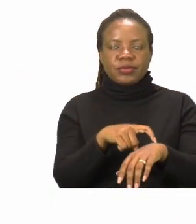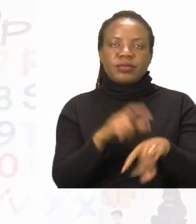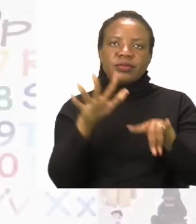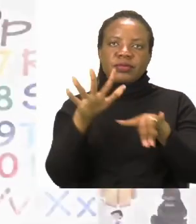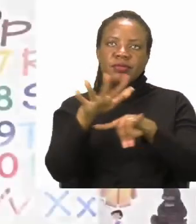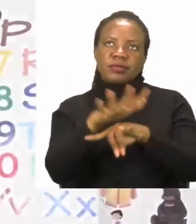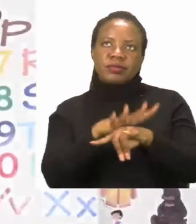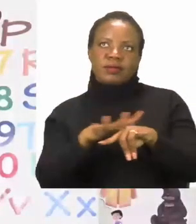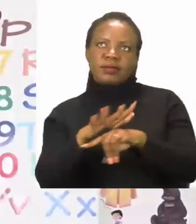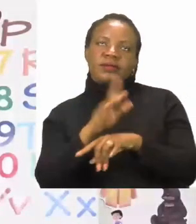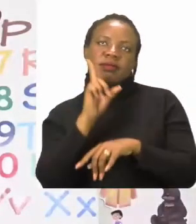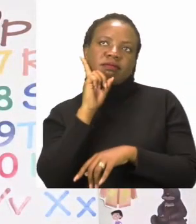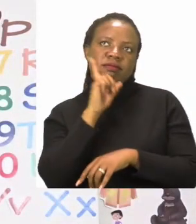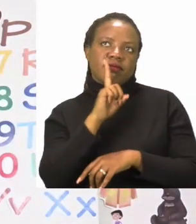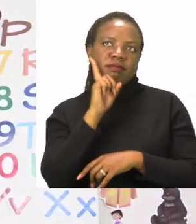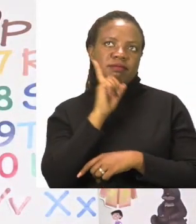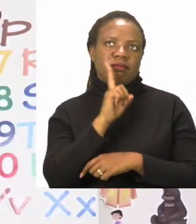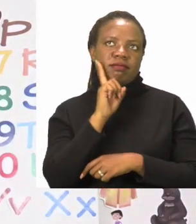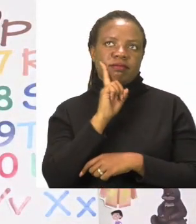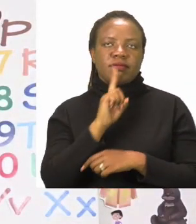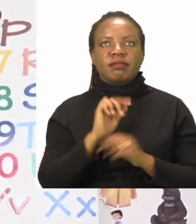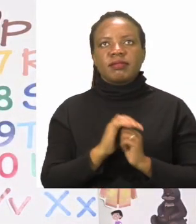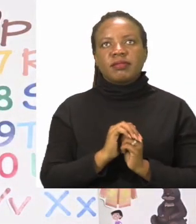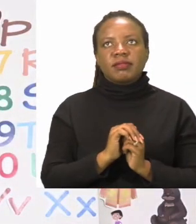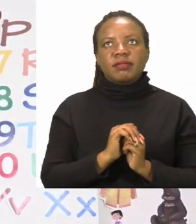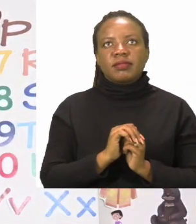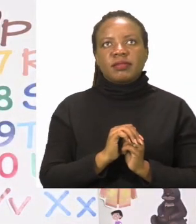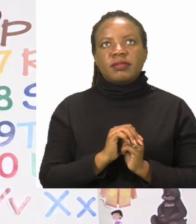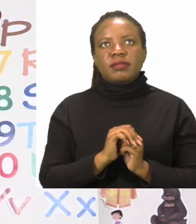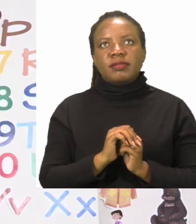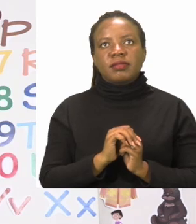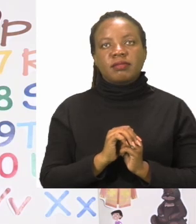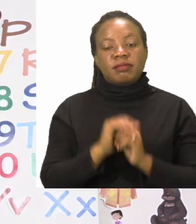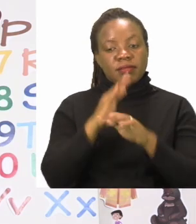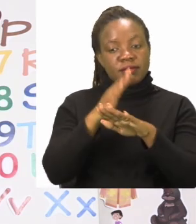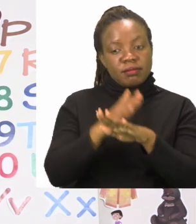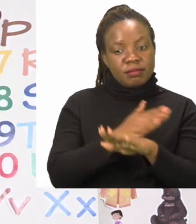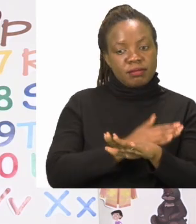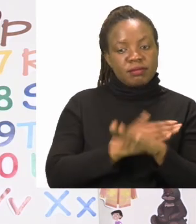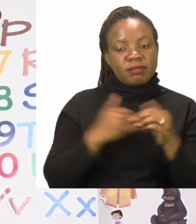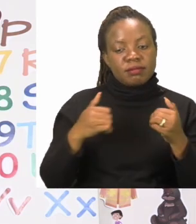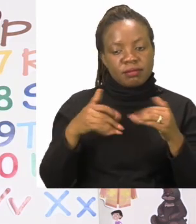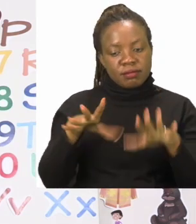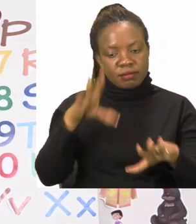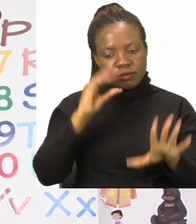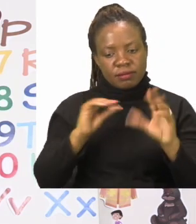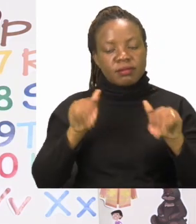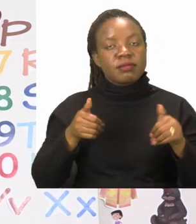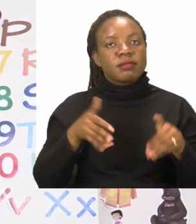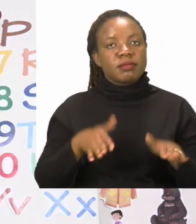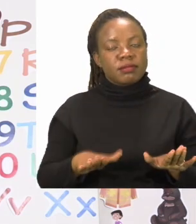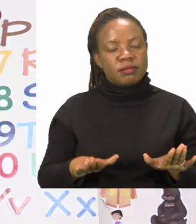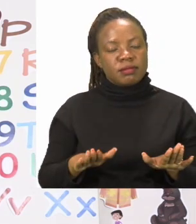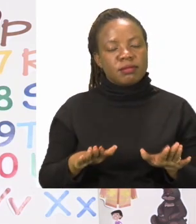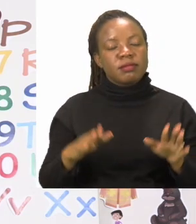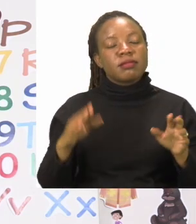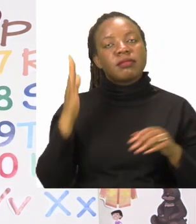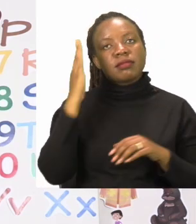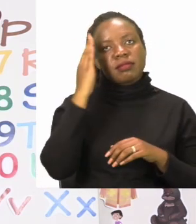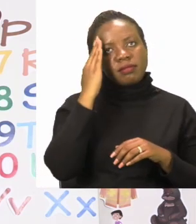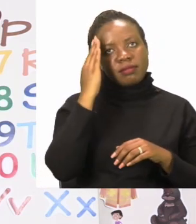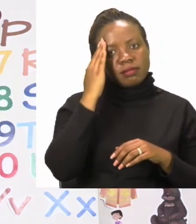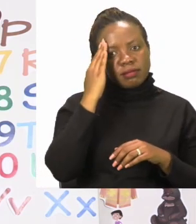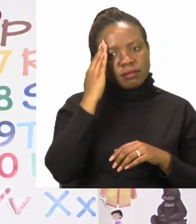and animal conservation. And before we get into any lessons, boys and girls, we know that we need